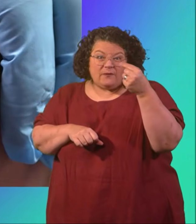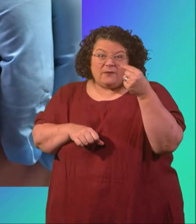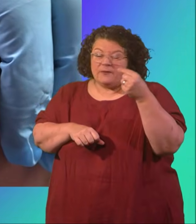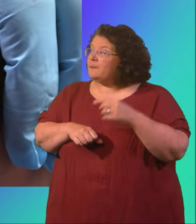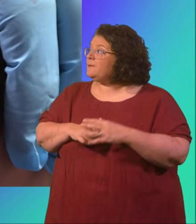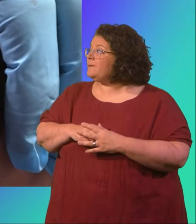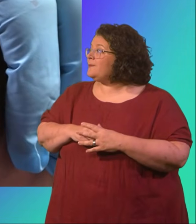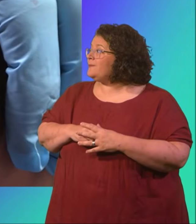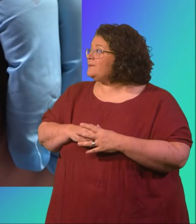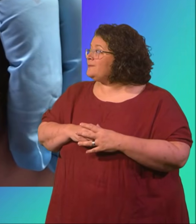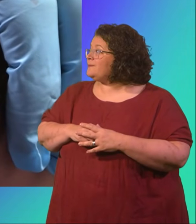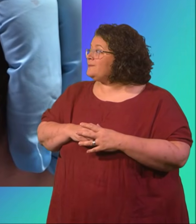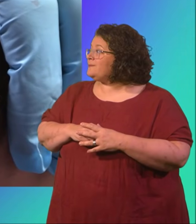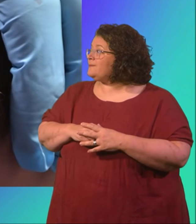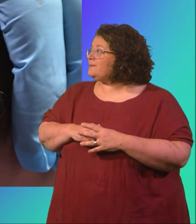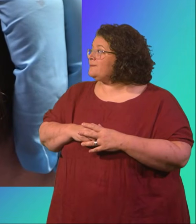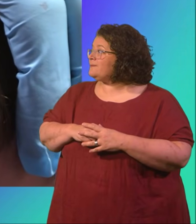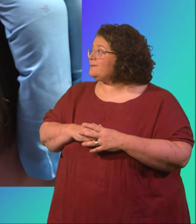grit.